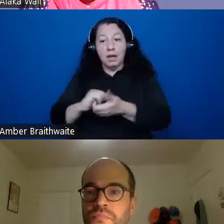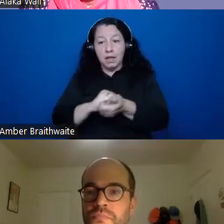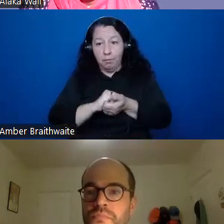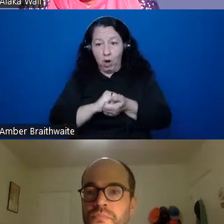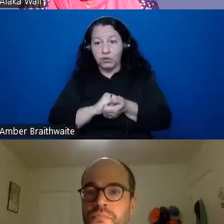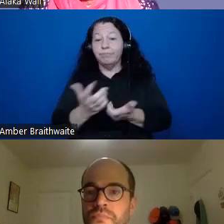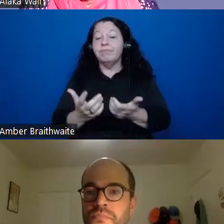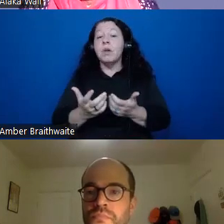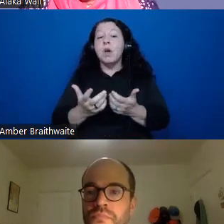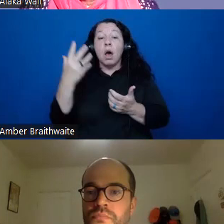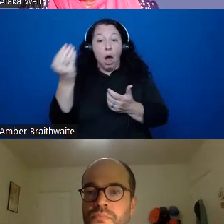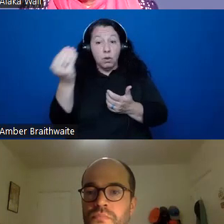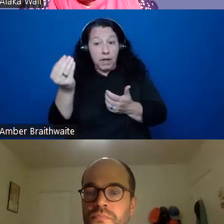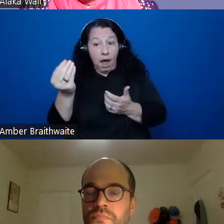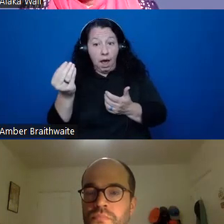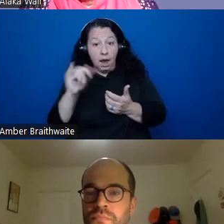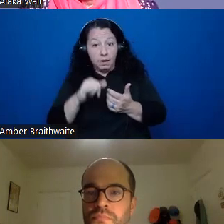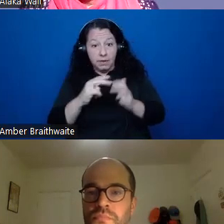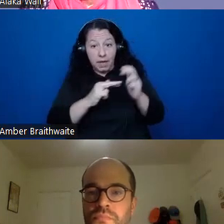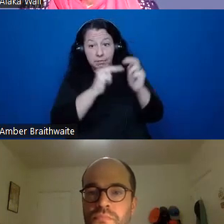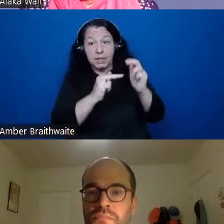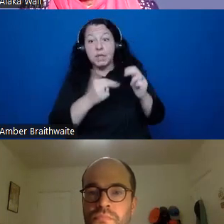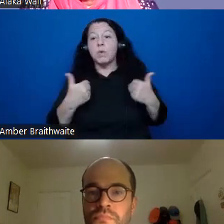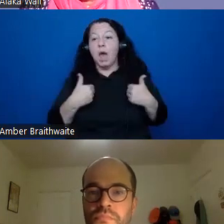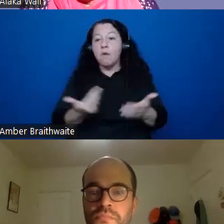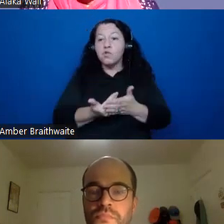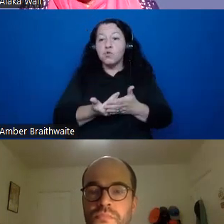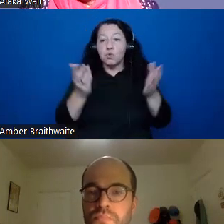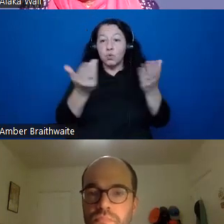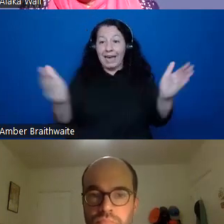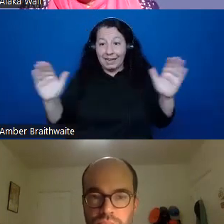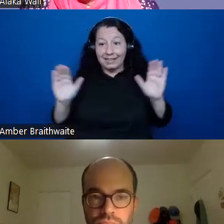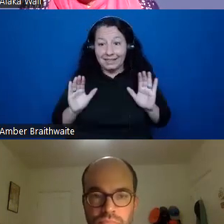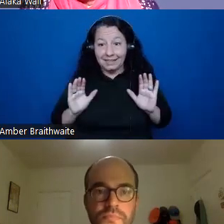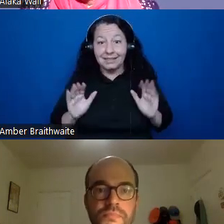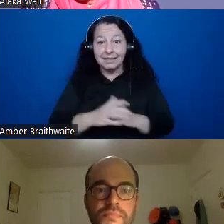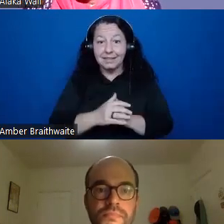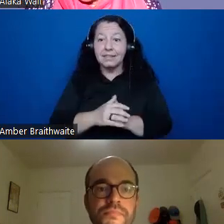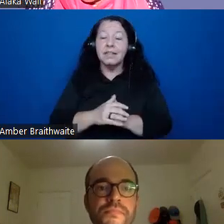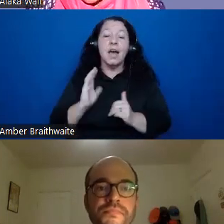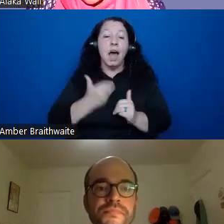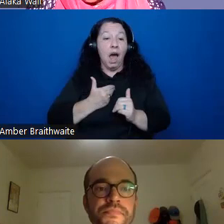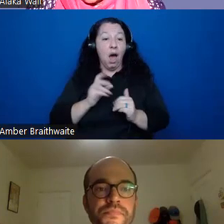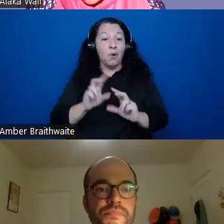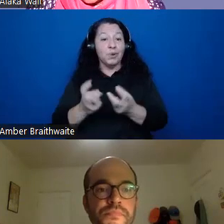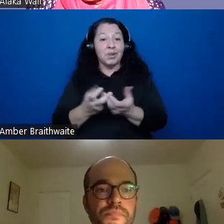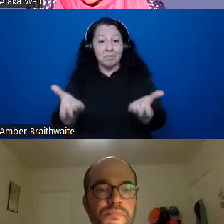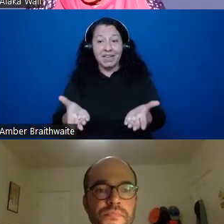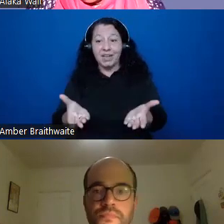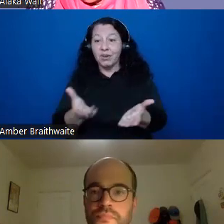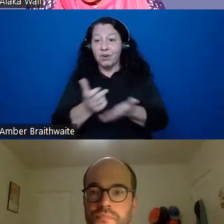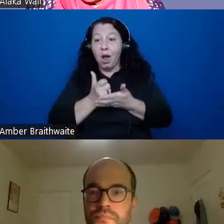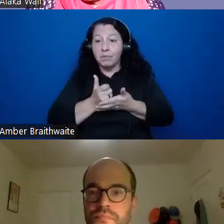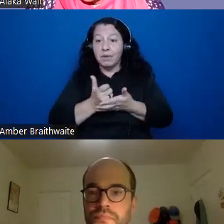of the lodge now, there are new cases that our committee here helped us develop